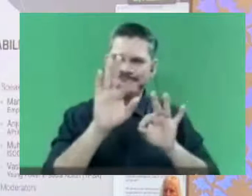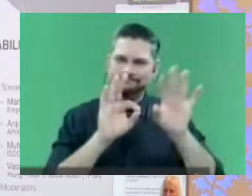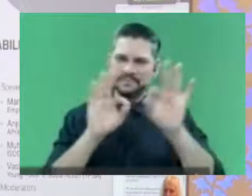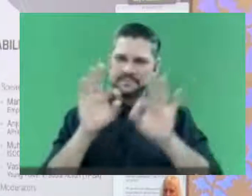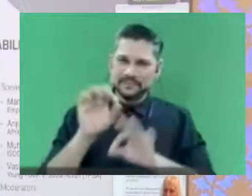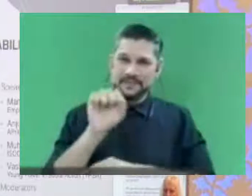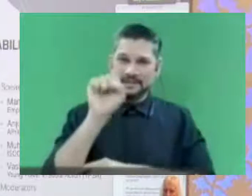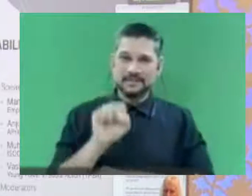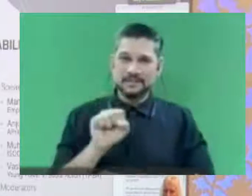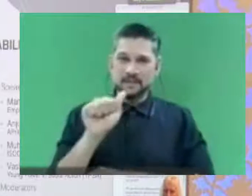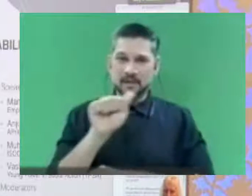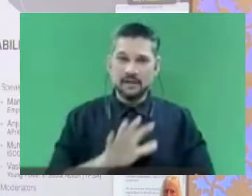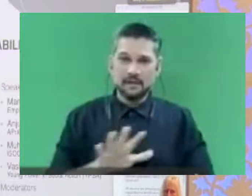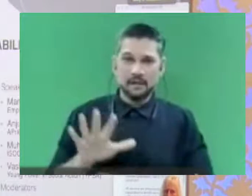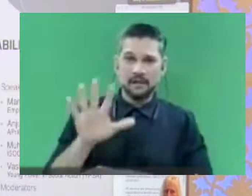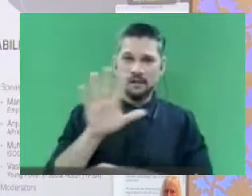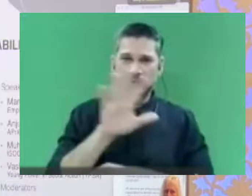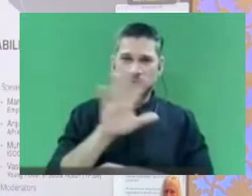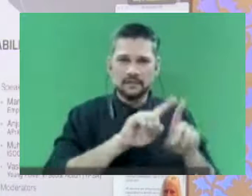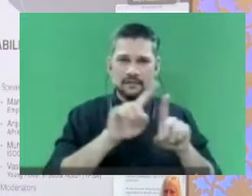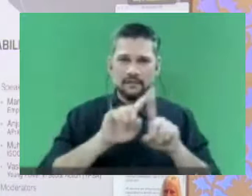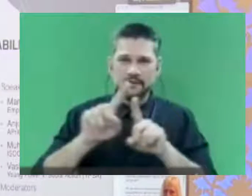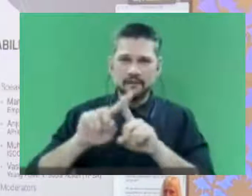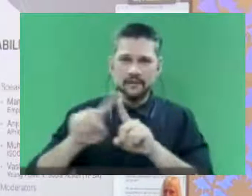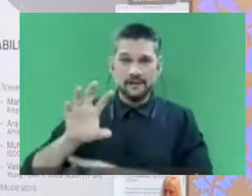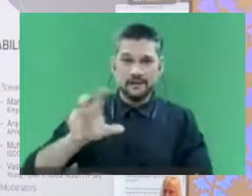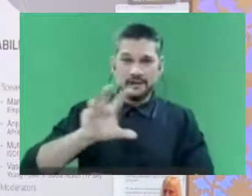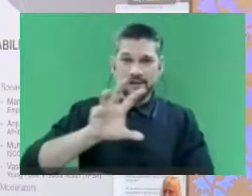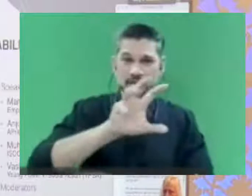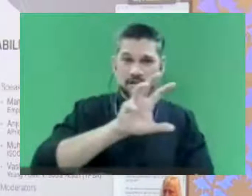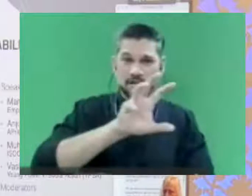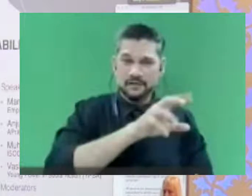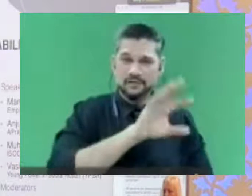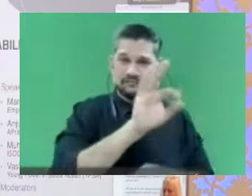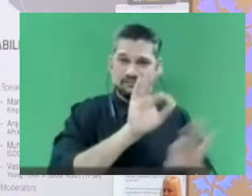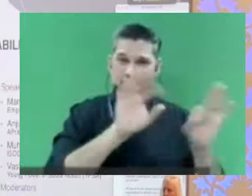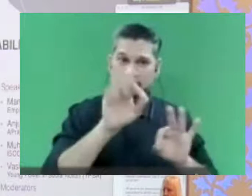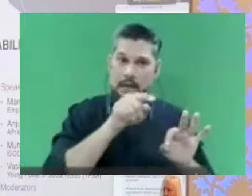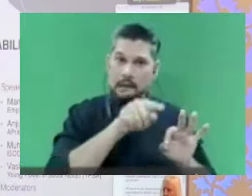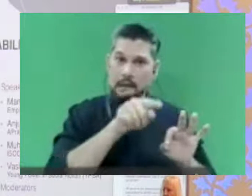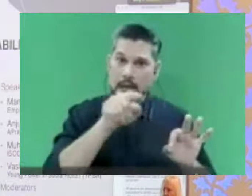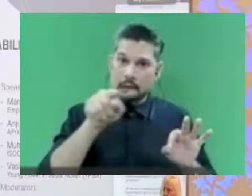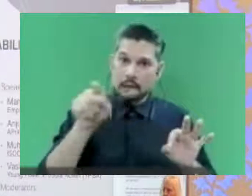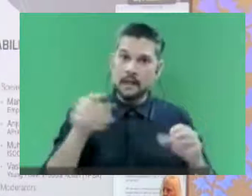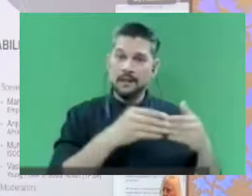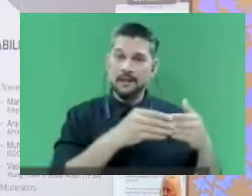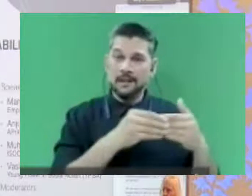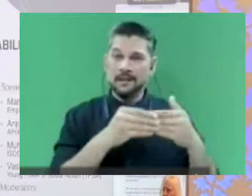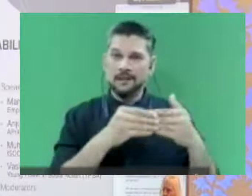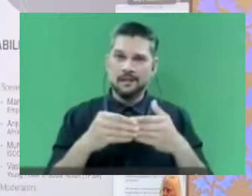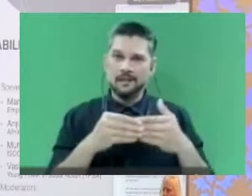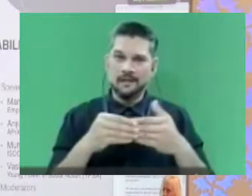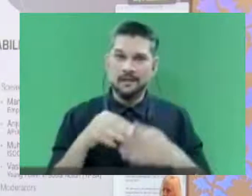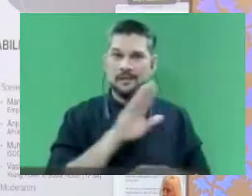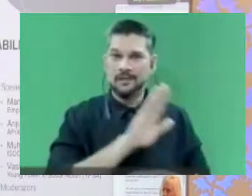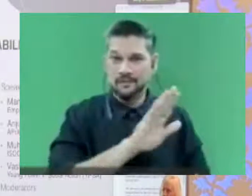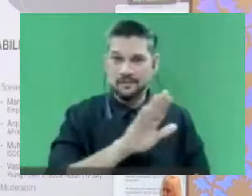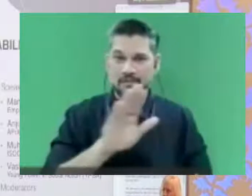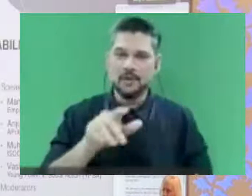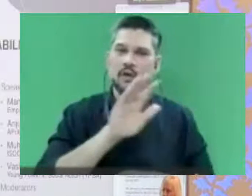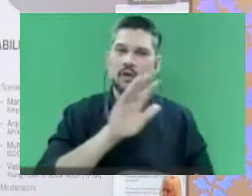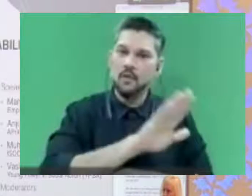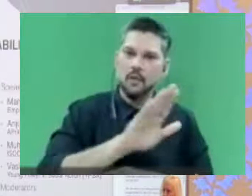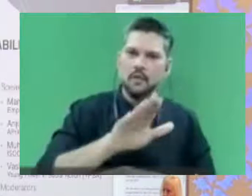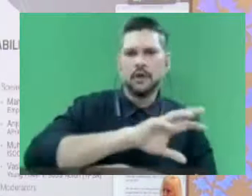region, from different countries, who were supposed to be the leaders in their own domain, in their own respective